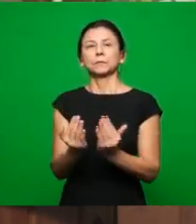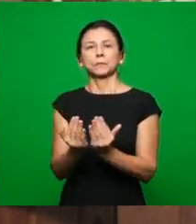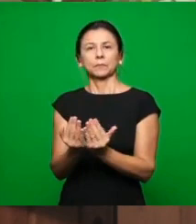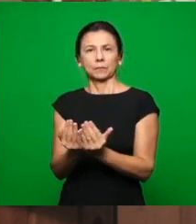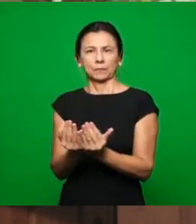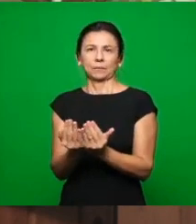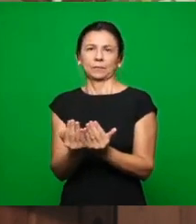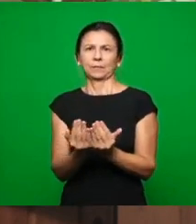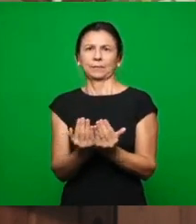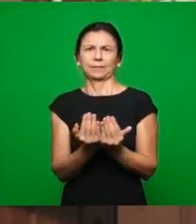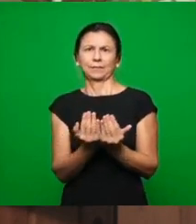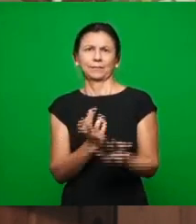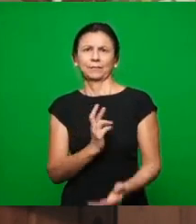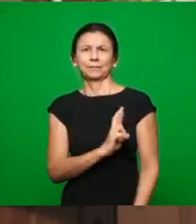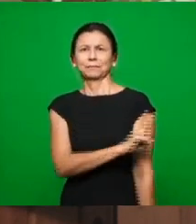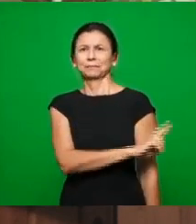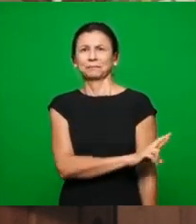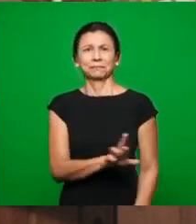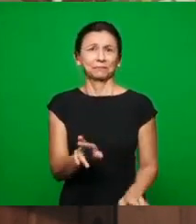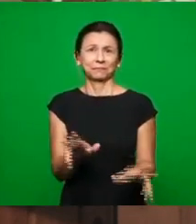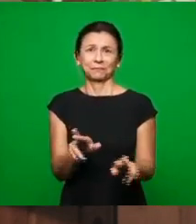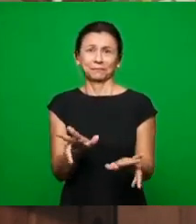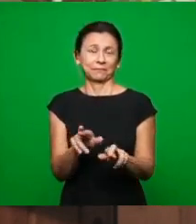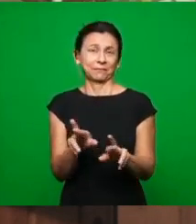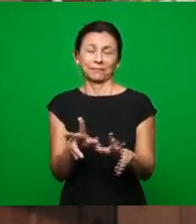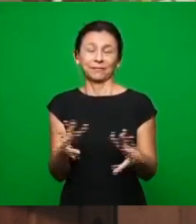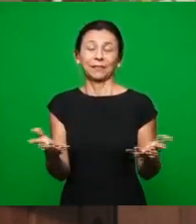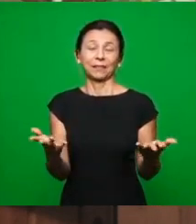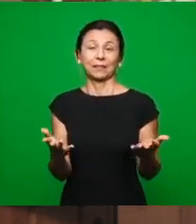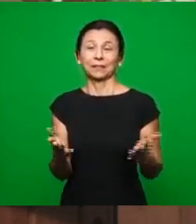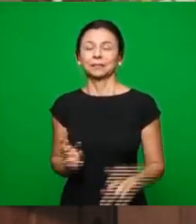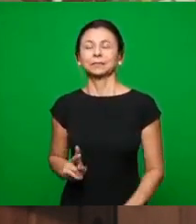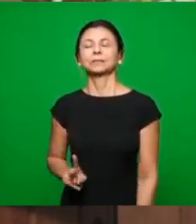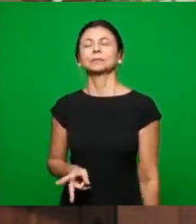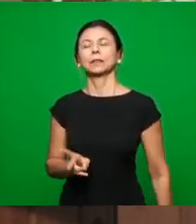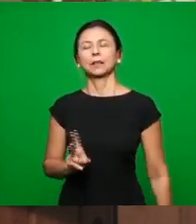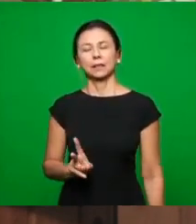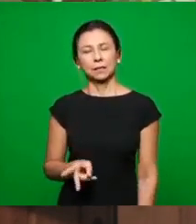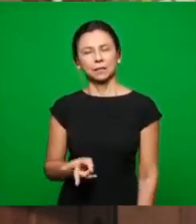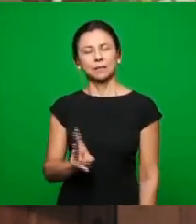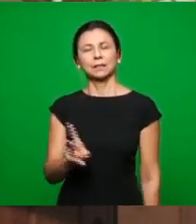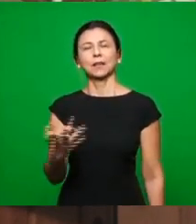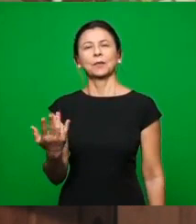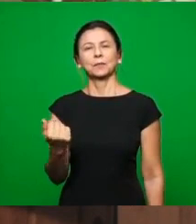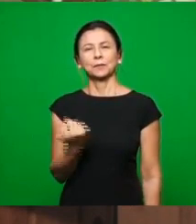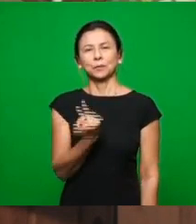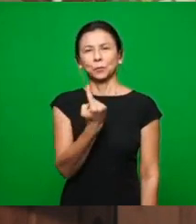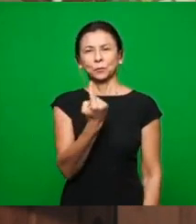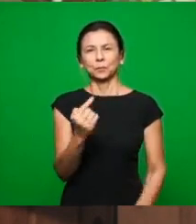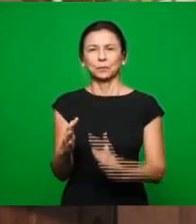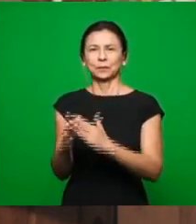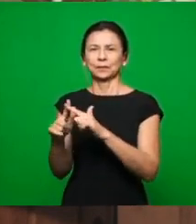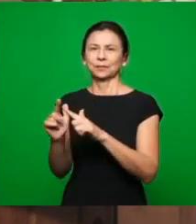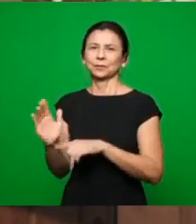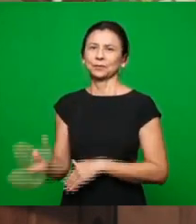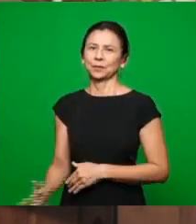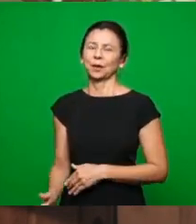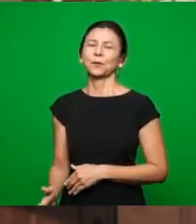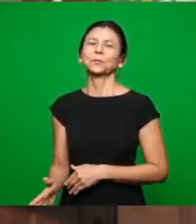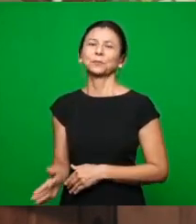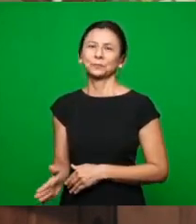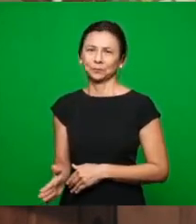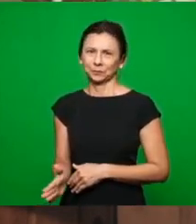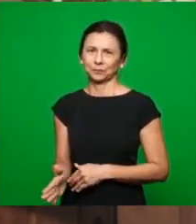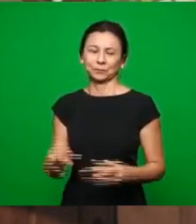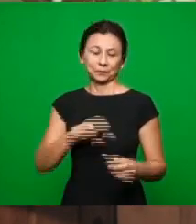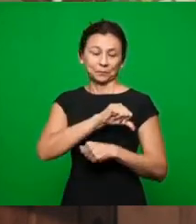Christians without the new birth. That's the greatest difference. So there always existed a faithful church where the